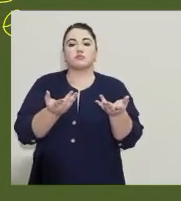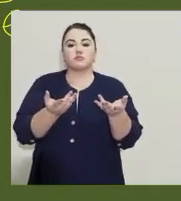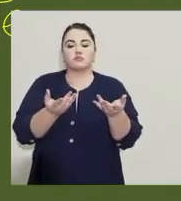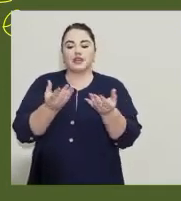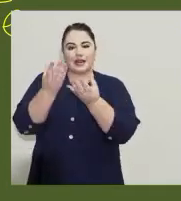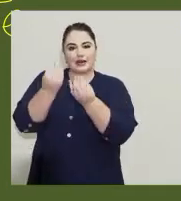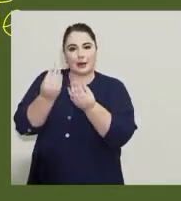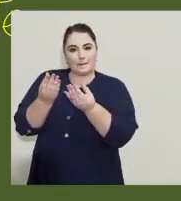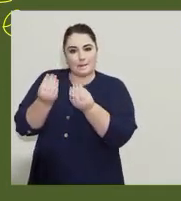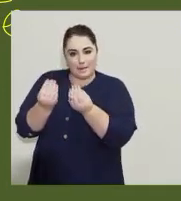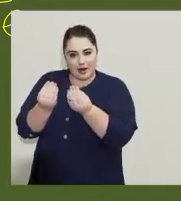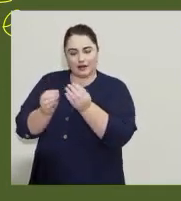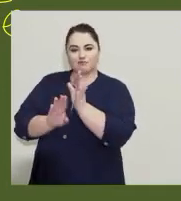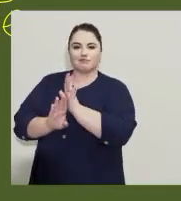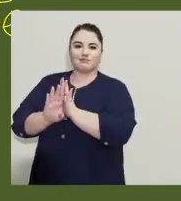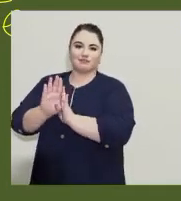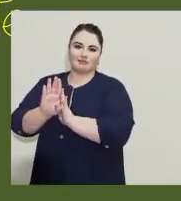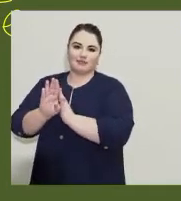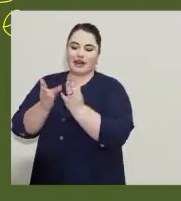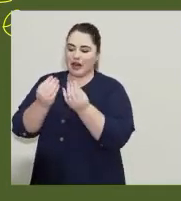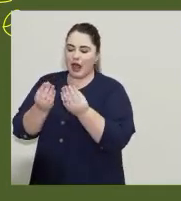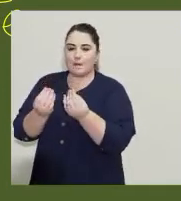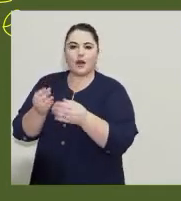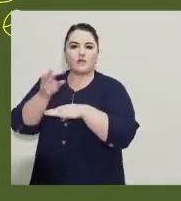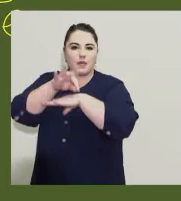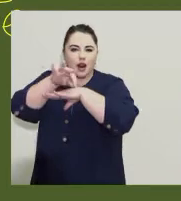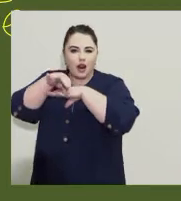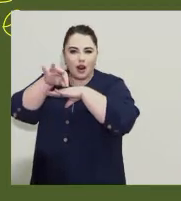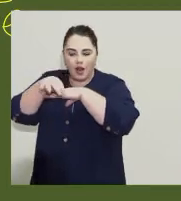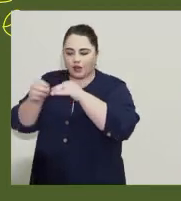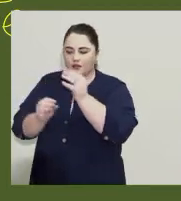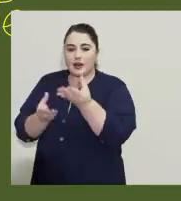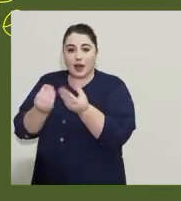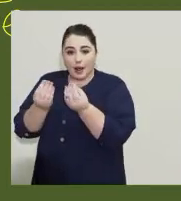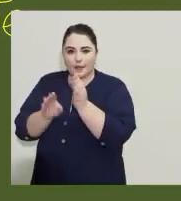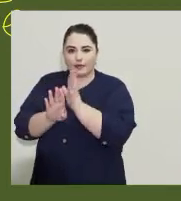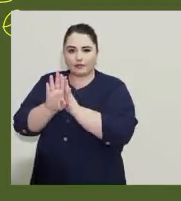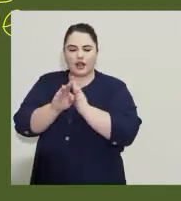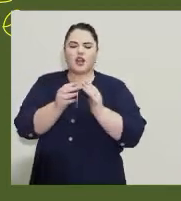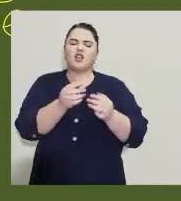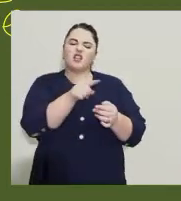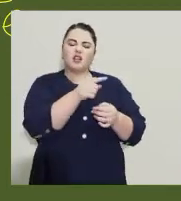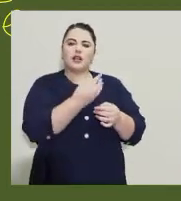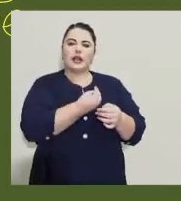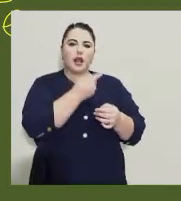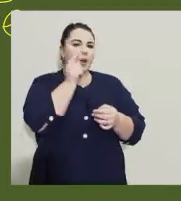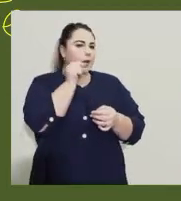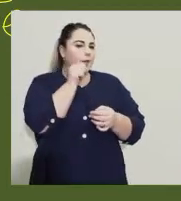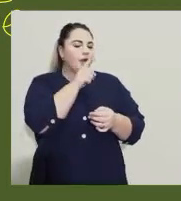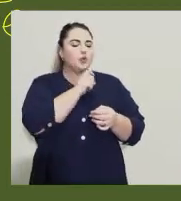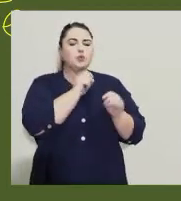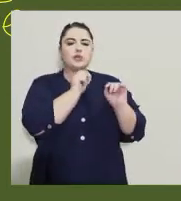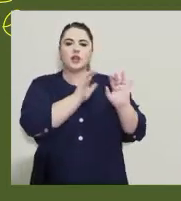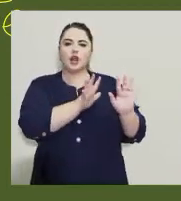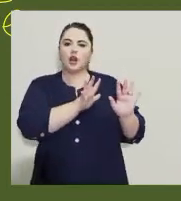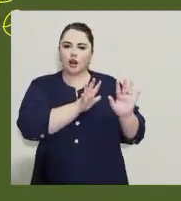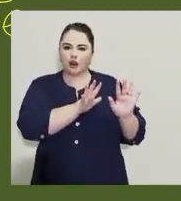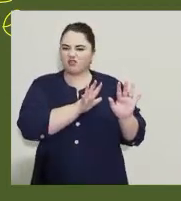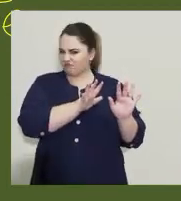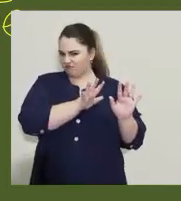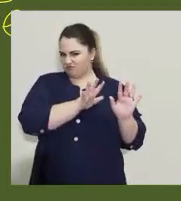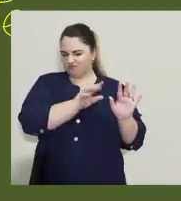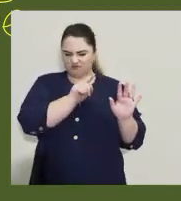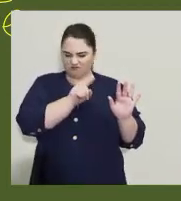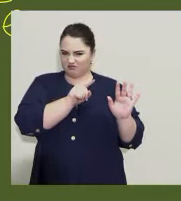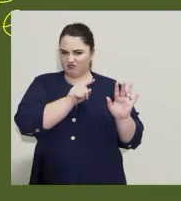could also increase the numbers. The number of plants. This young scientist used only 10.